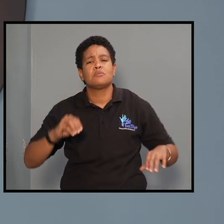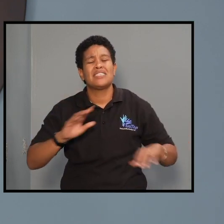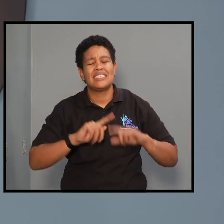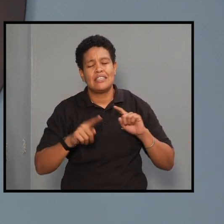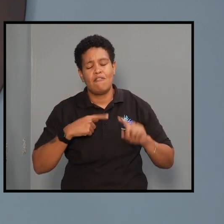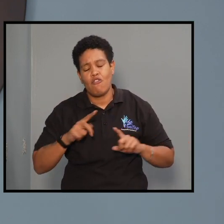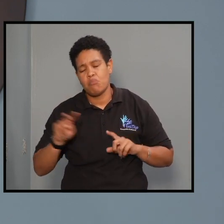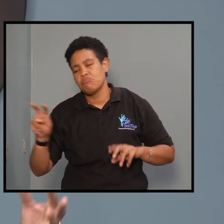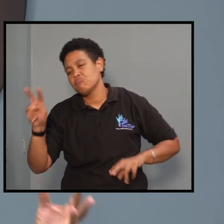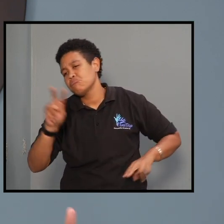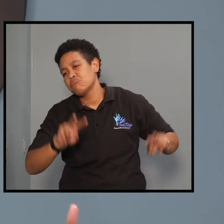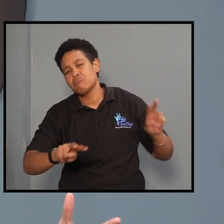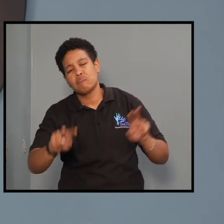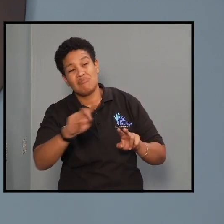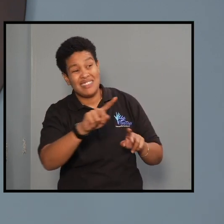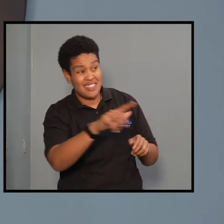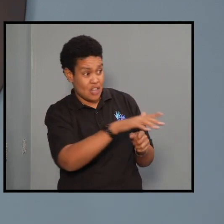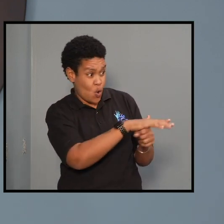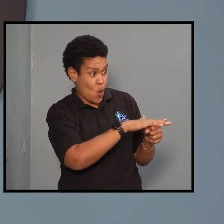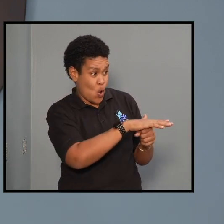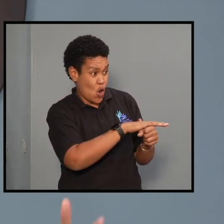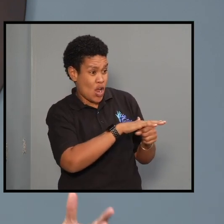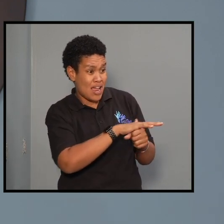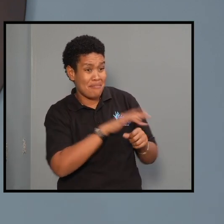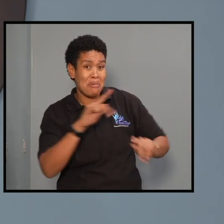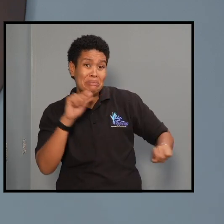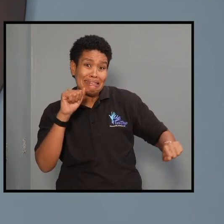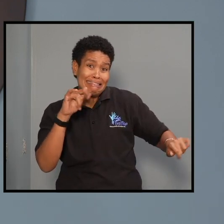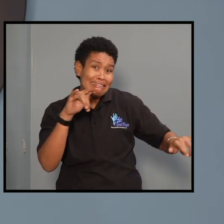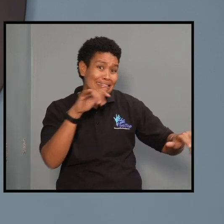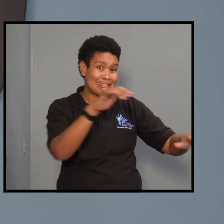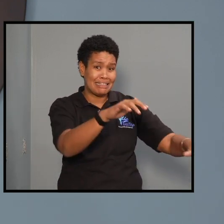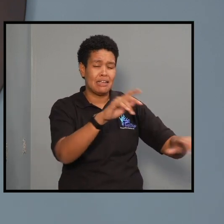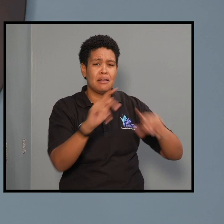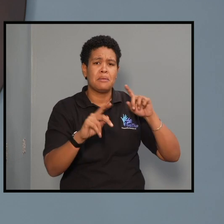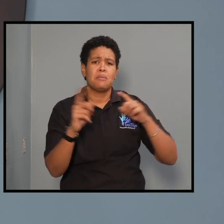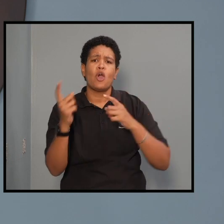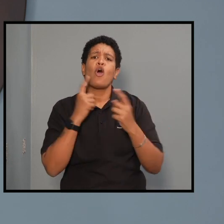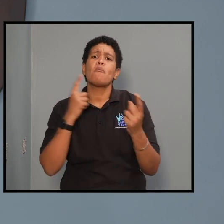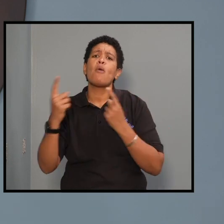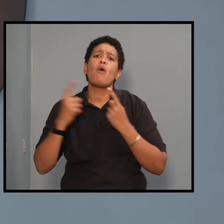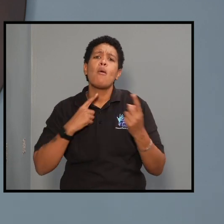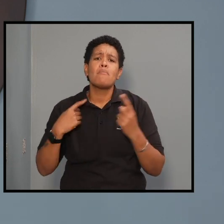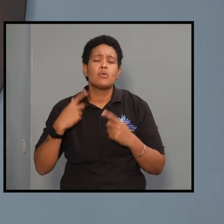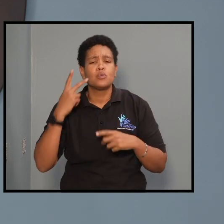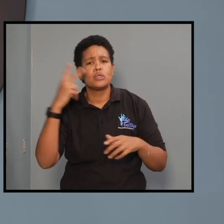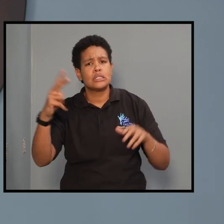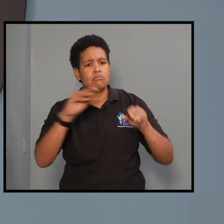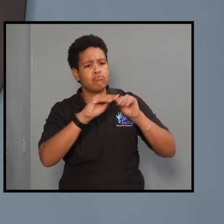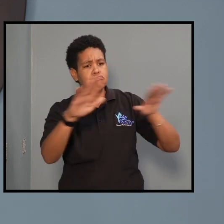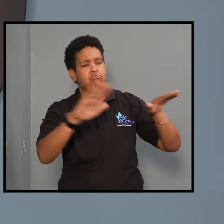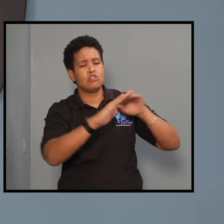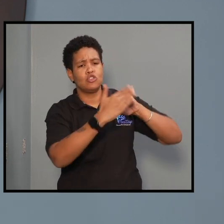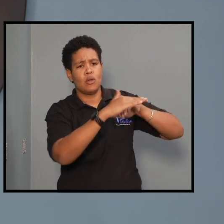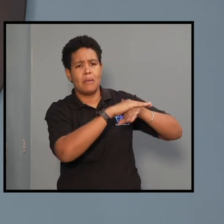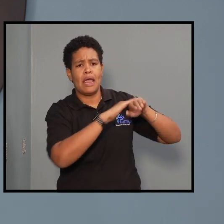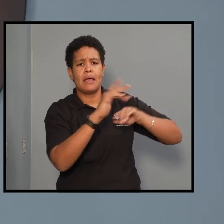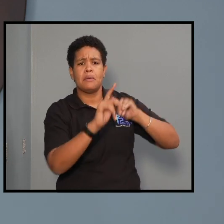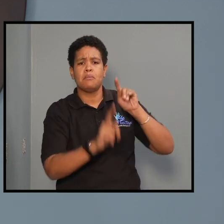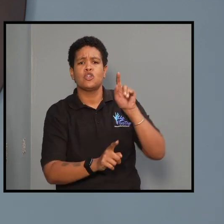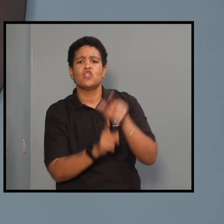When we went there, the sites were crowded, people were coming out. And we have seen this right across the country as people turn